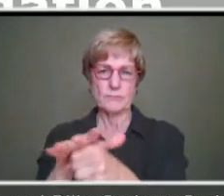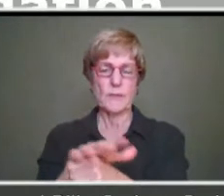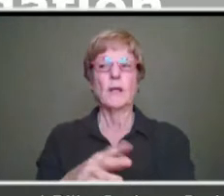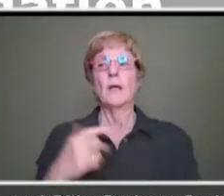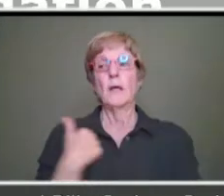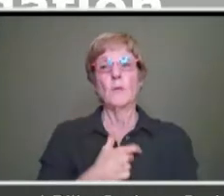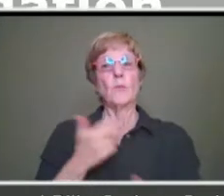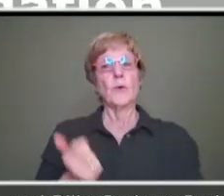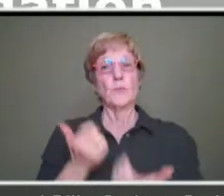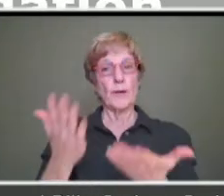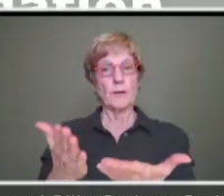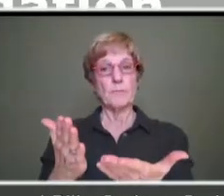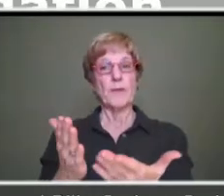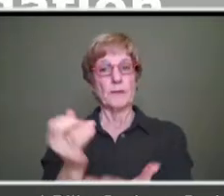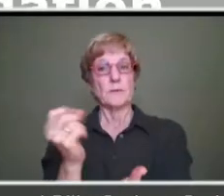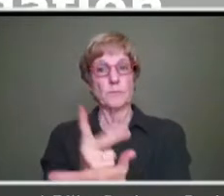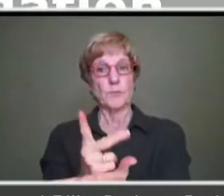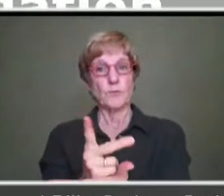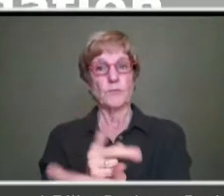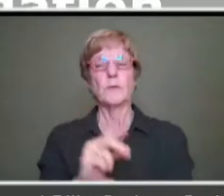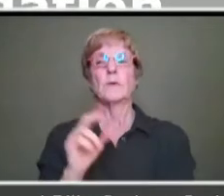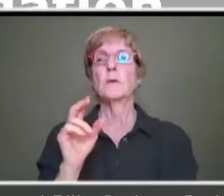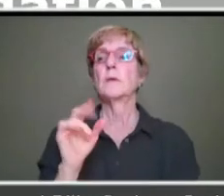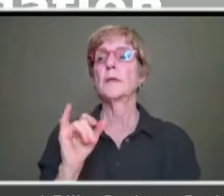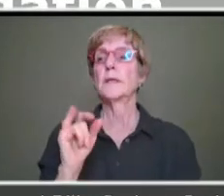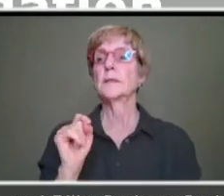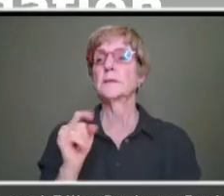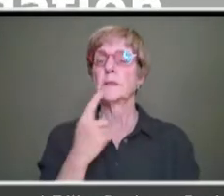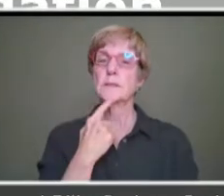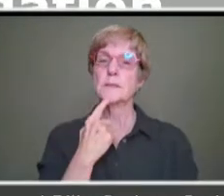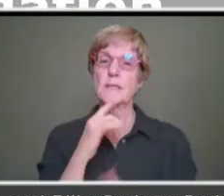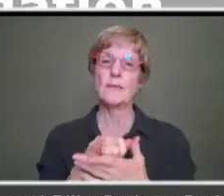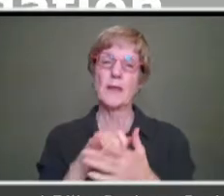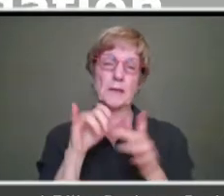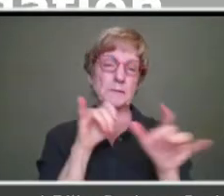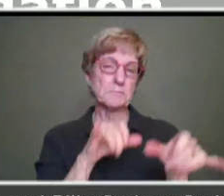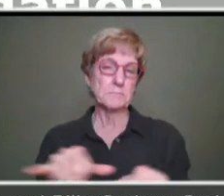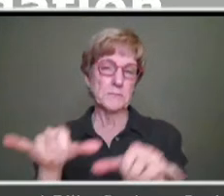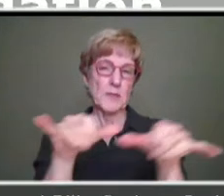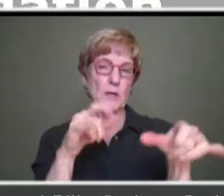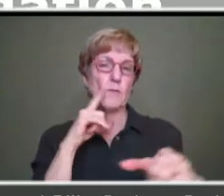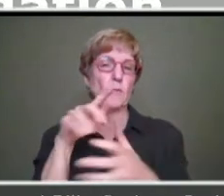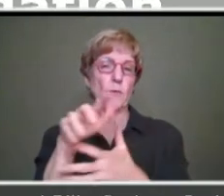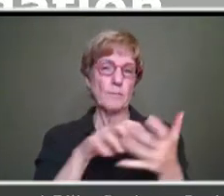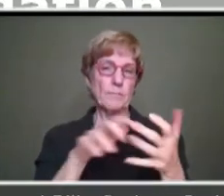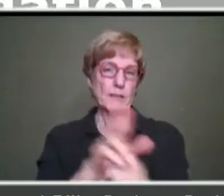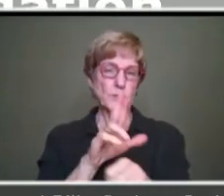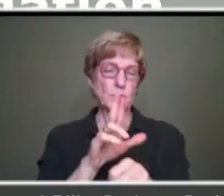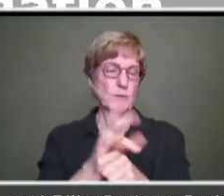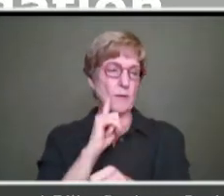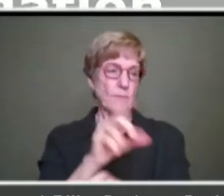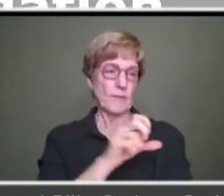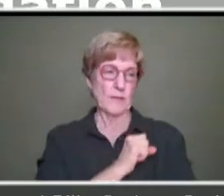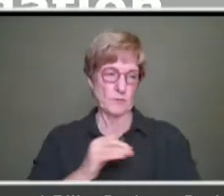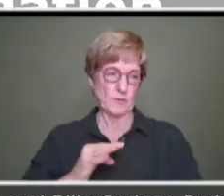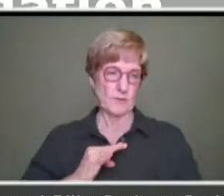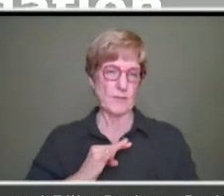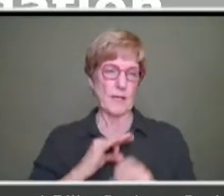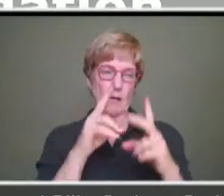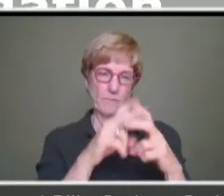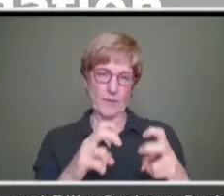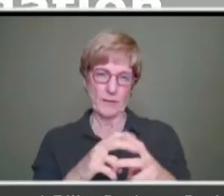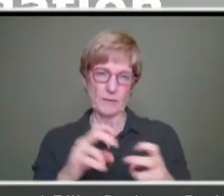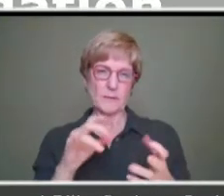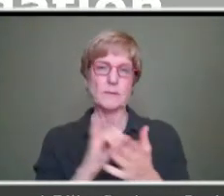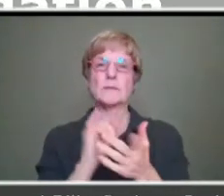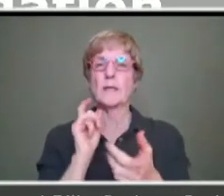recommend approval uh it says it's consistent for Innovation excuse I believe your staff analysis might have been one that was updated